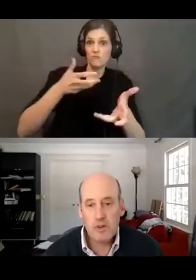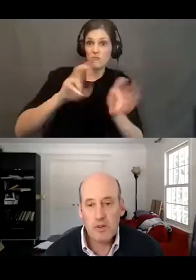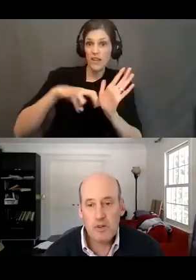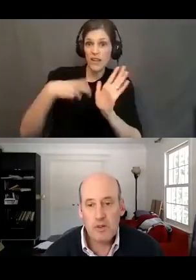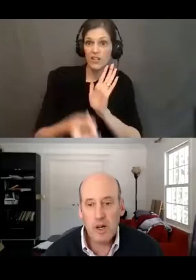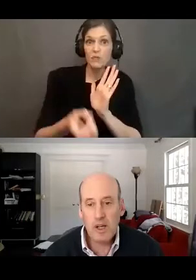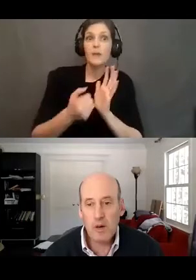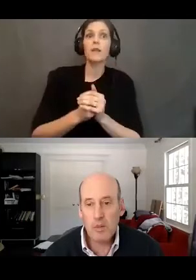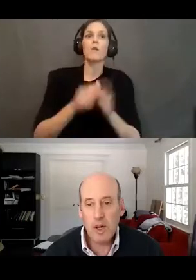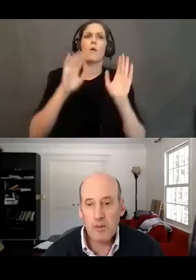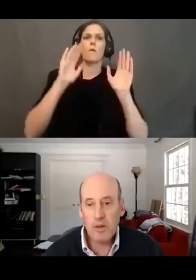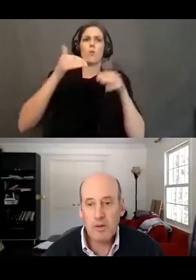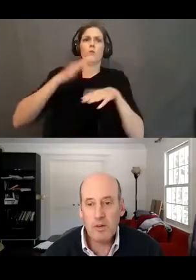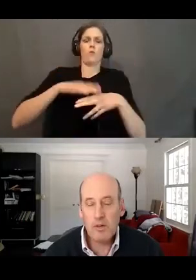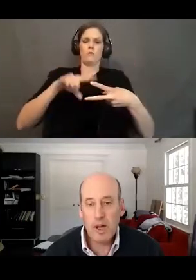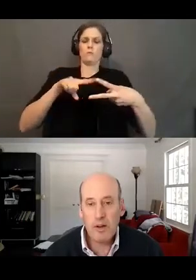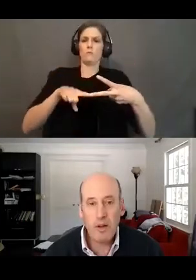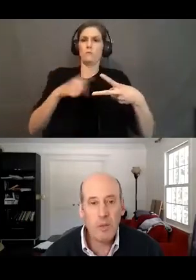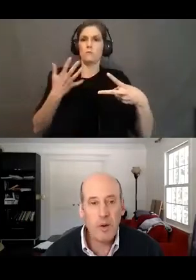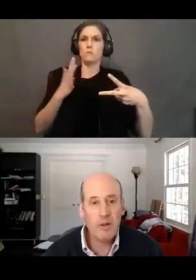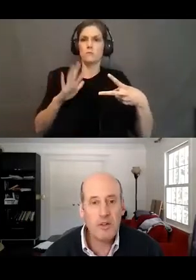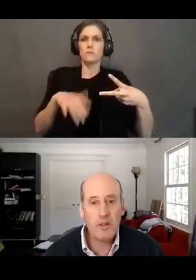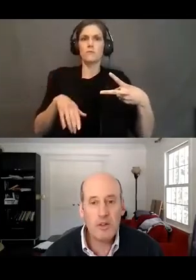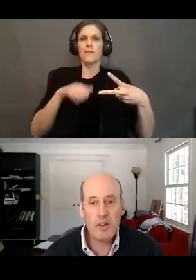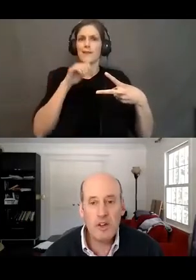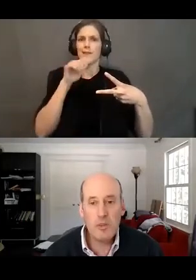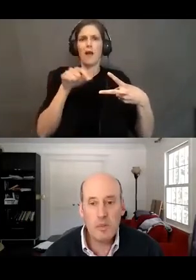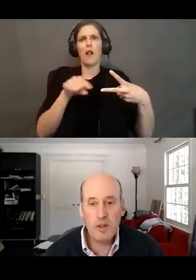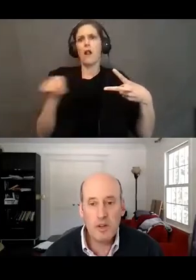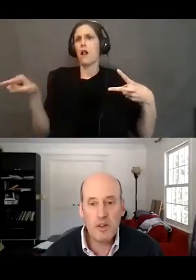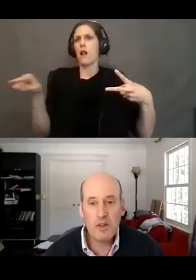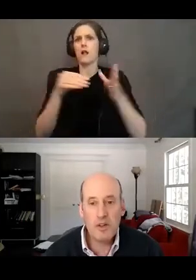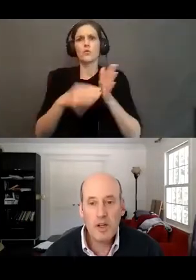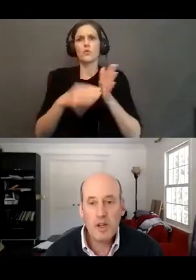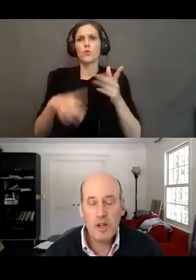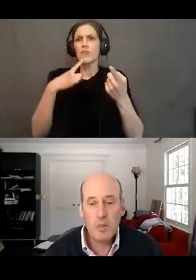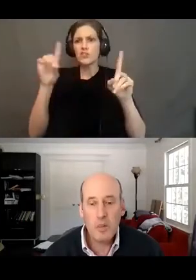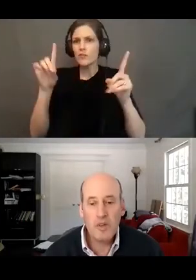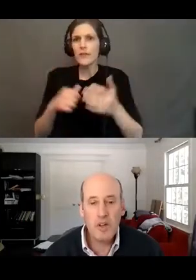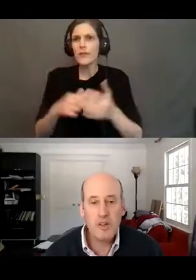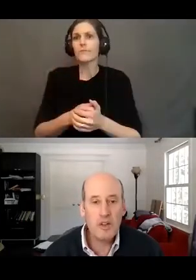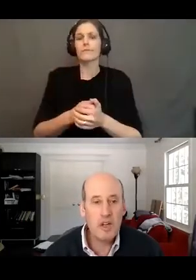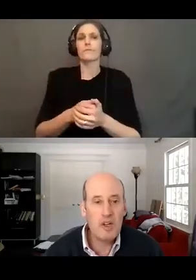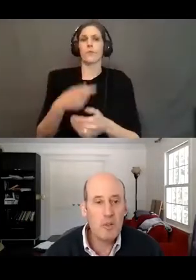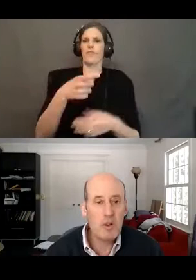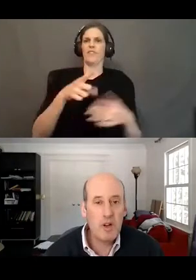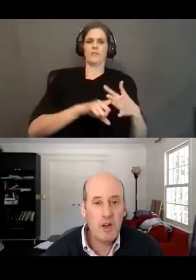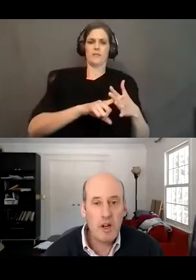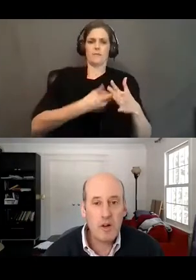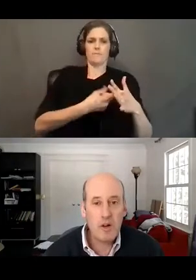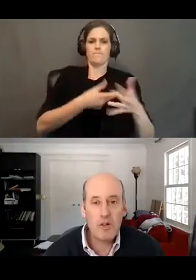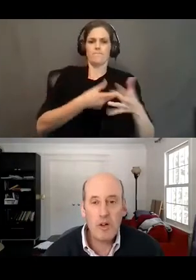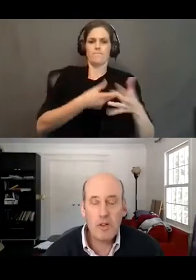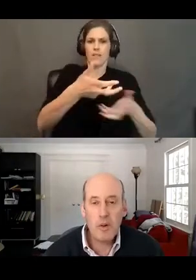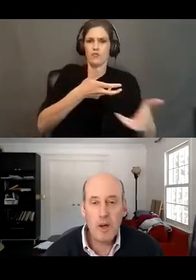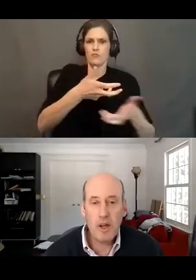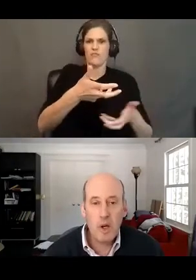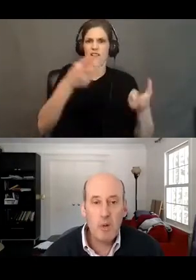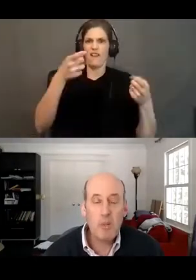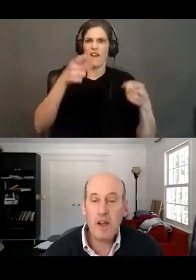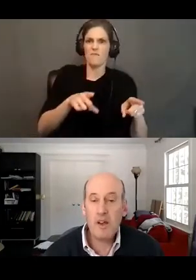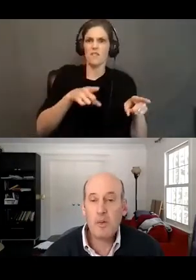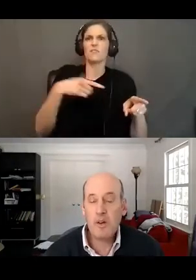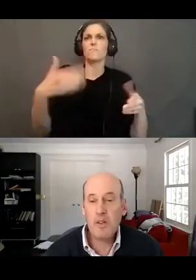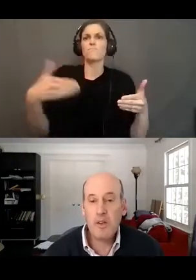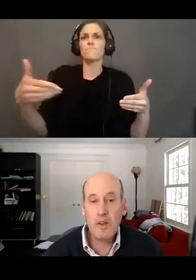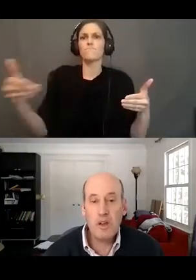implementation. We're just right here. We haven't gotten all the way to student achievement because this implementation and engagement occurs along the way. We